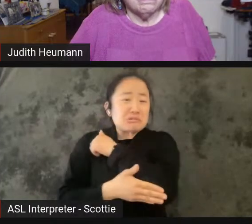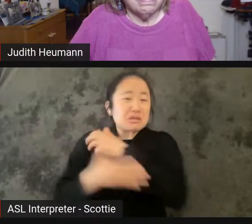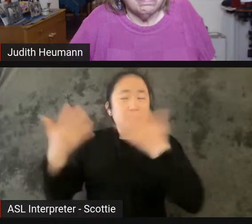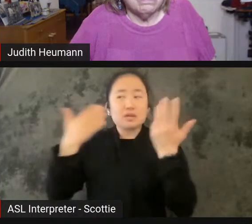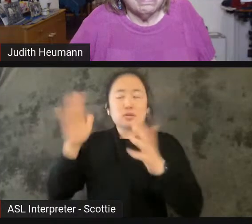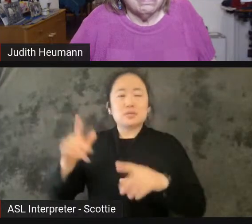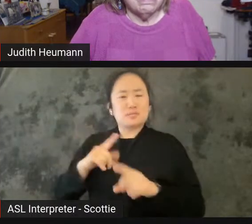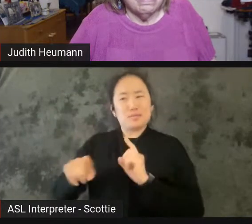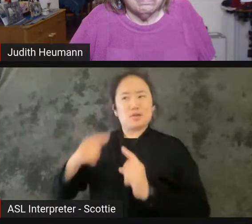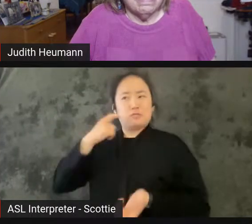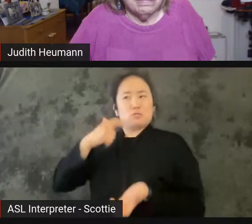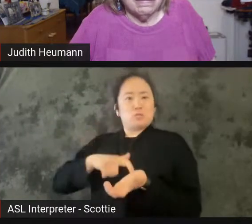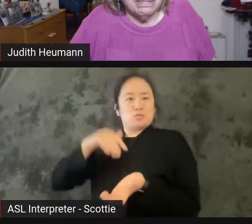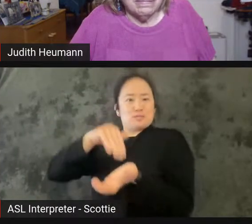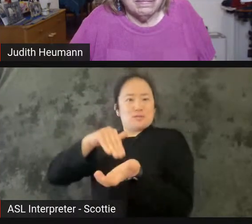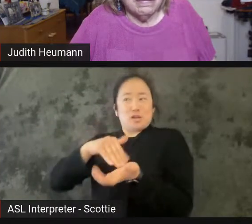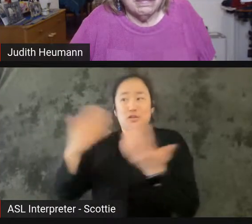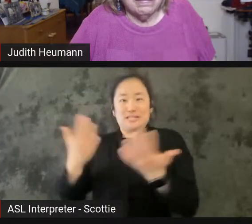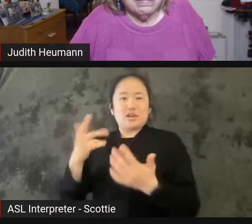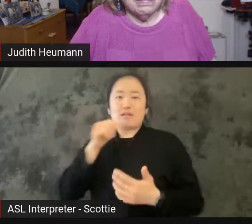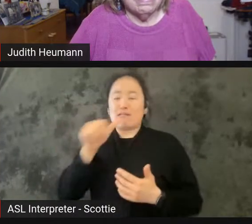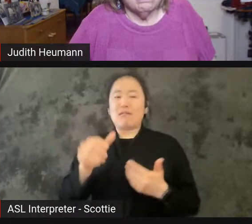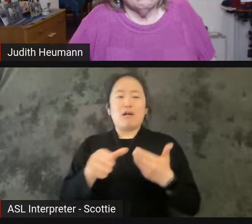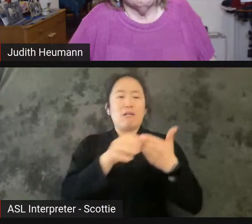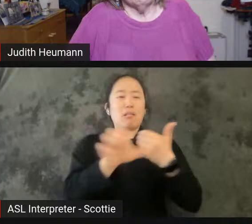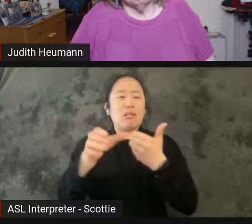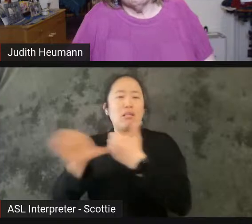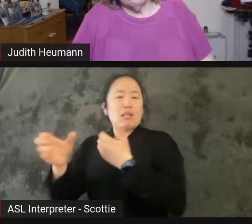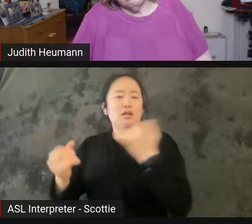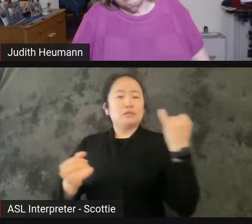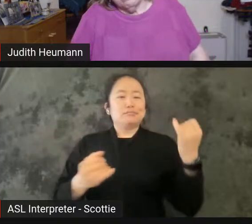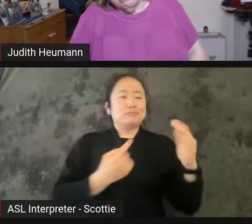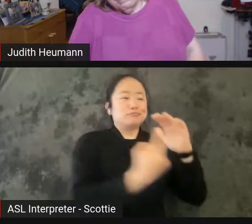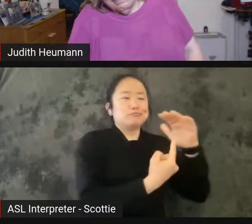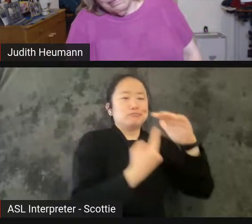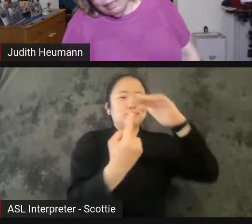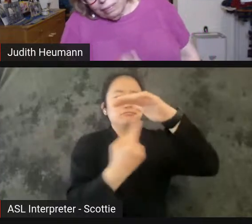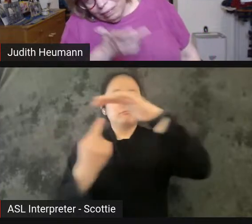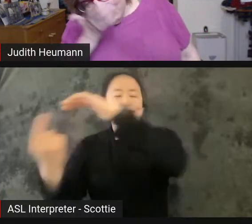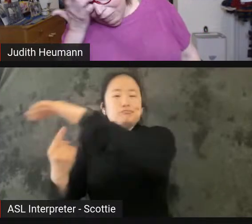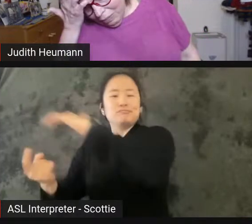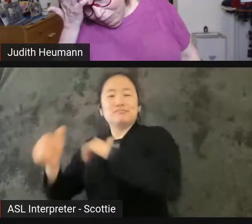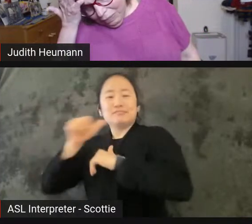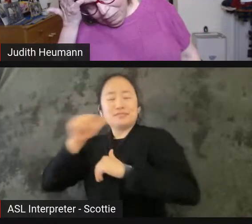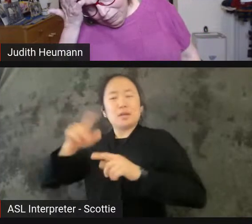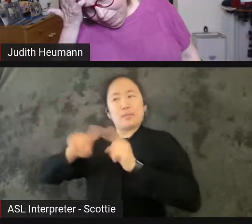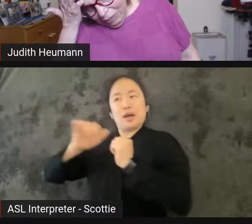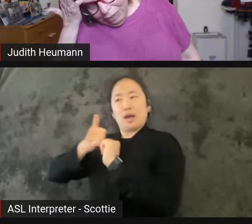connected in terms of handing over patients to each other.